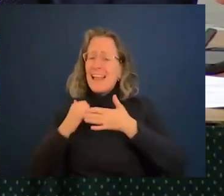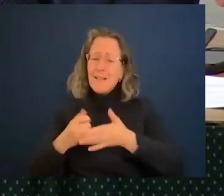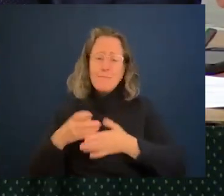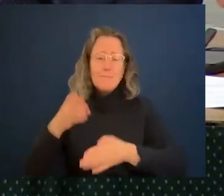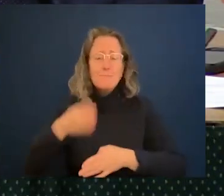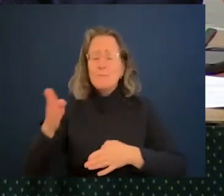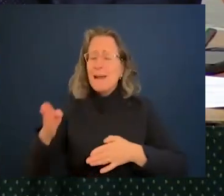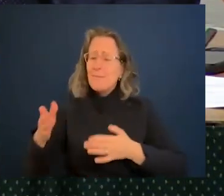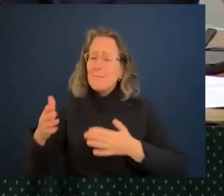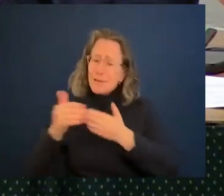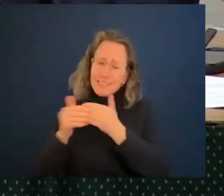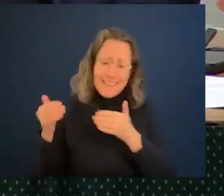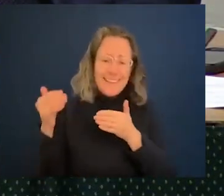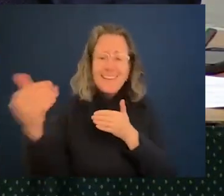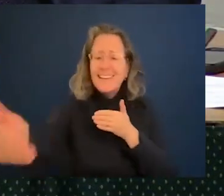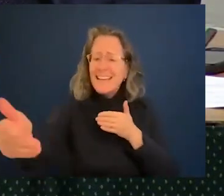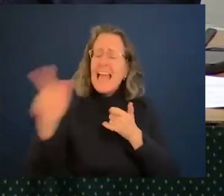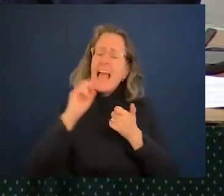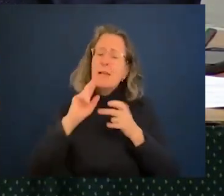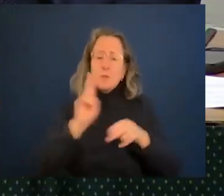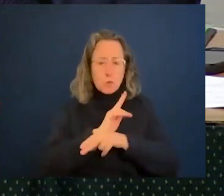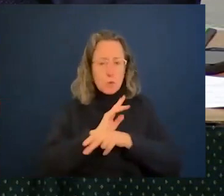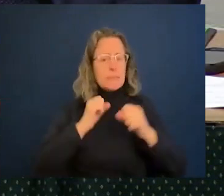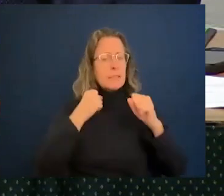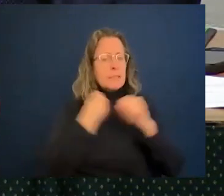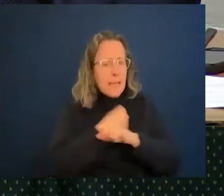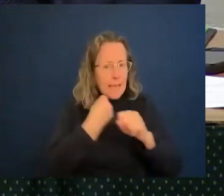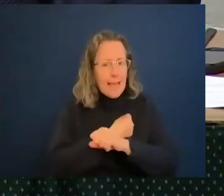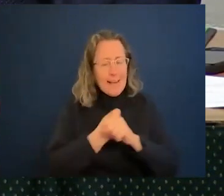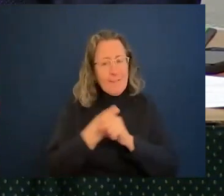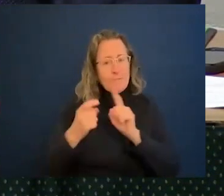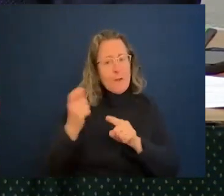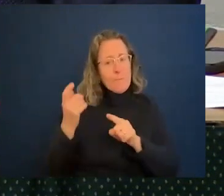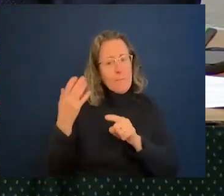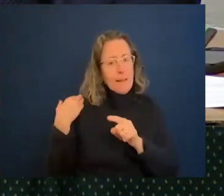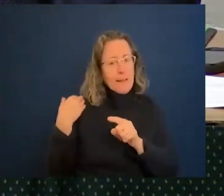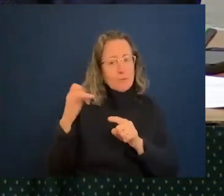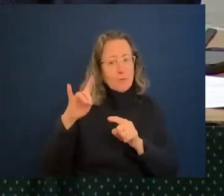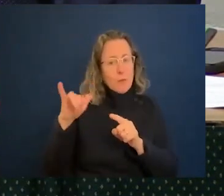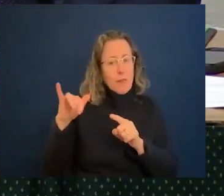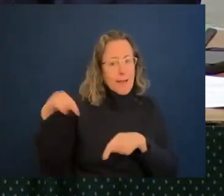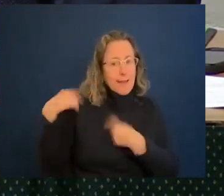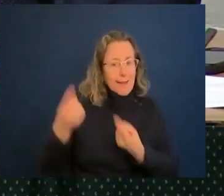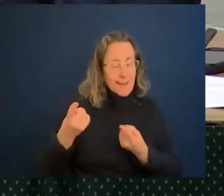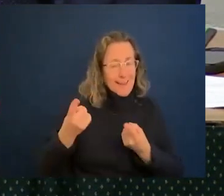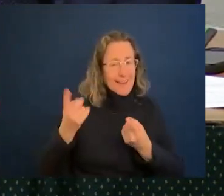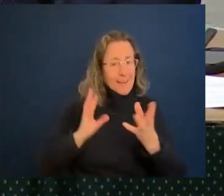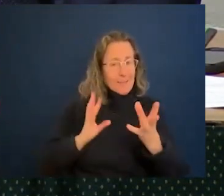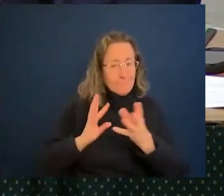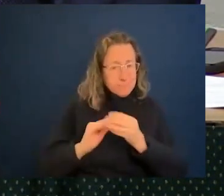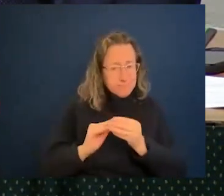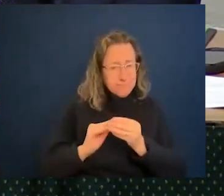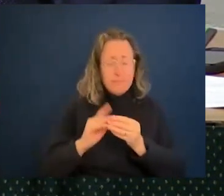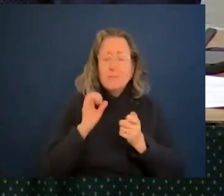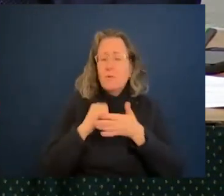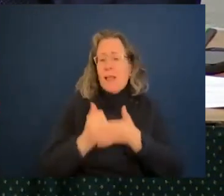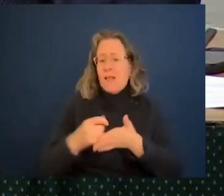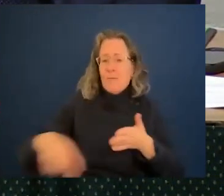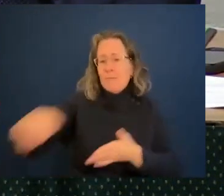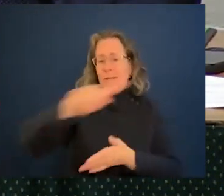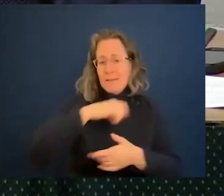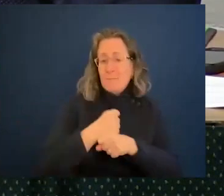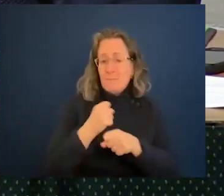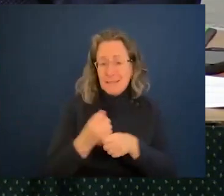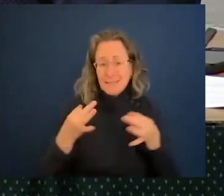based on the data that we've been collecting over the last year I'm really excited that there will be two new folks who don't